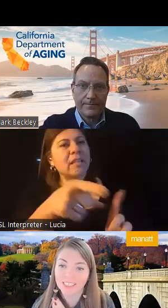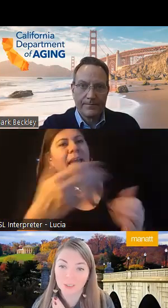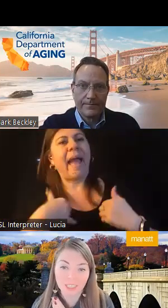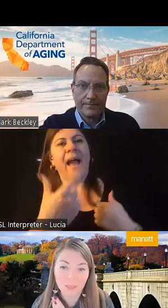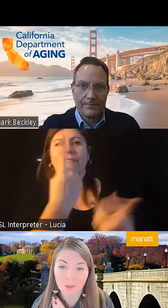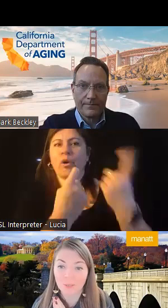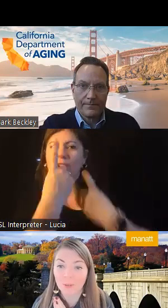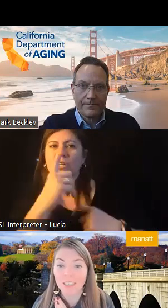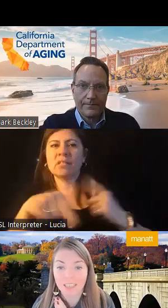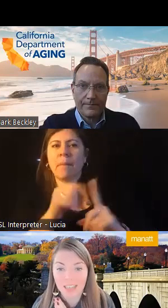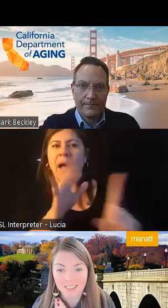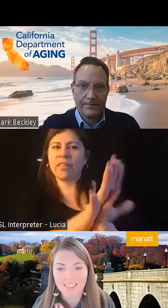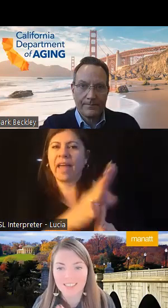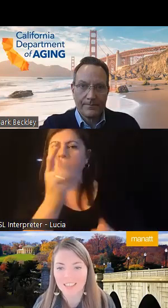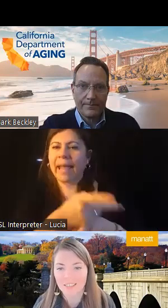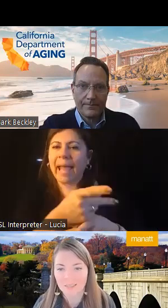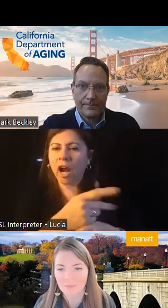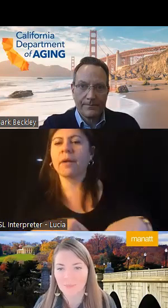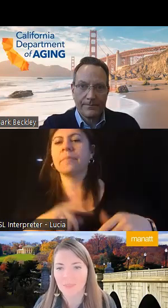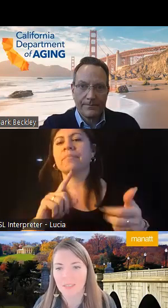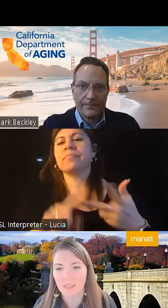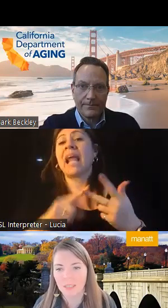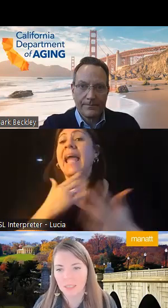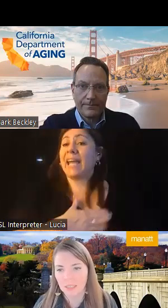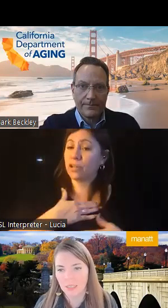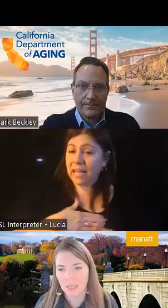Visits related to entertainment, arts, music, and classes. Yeah.